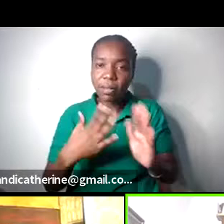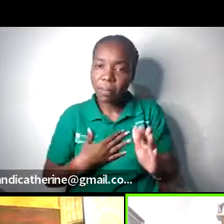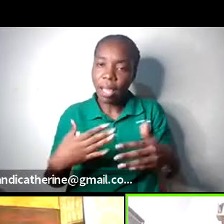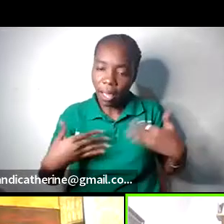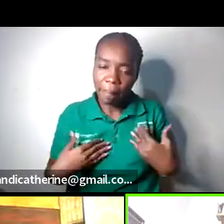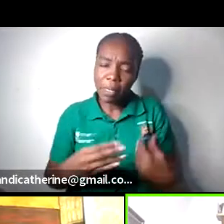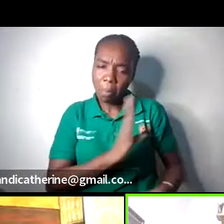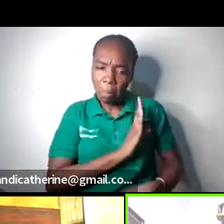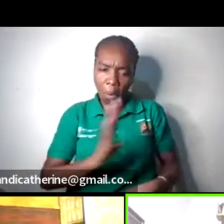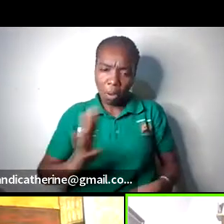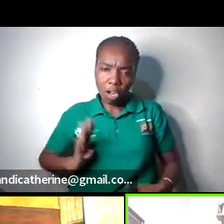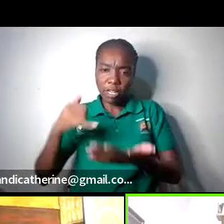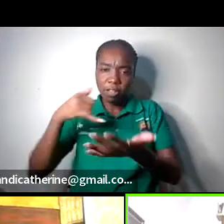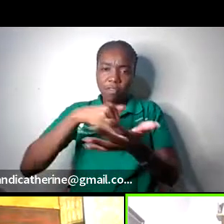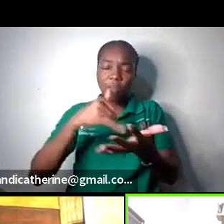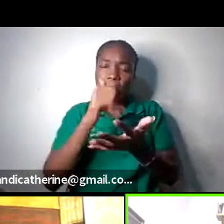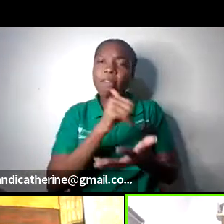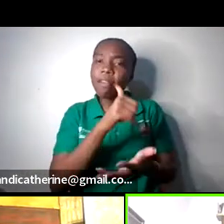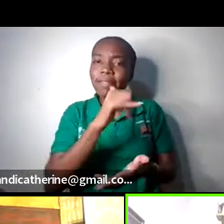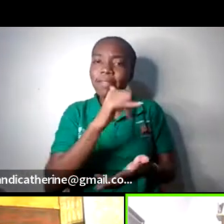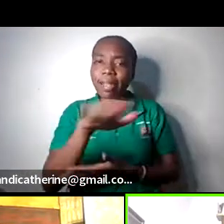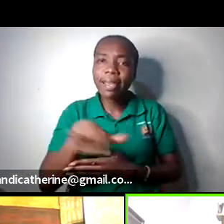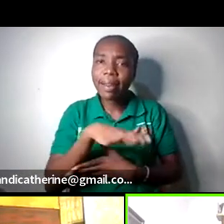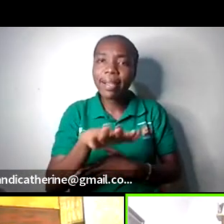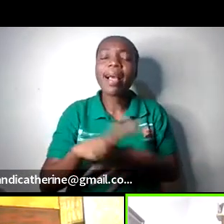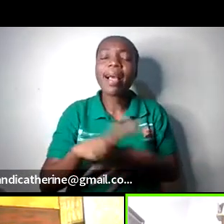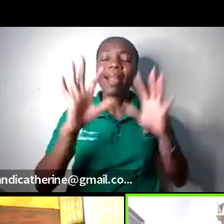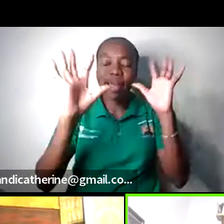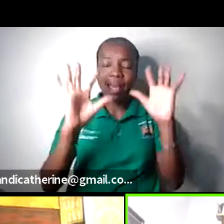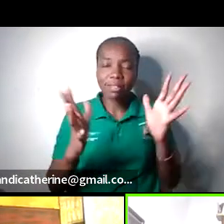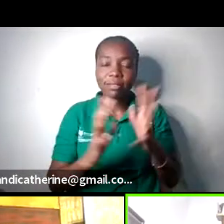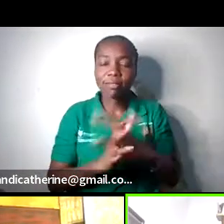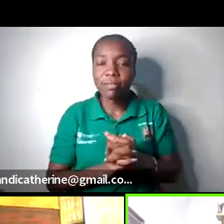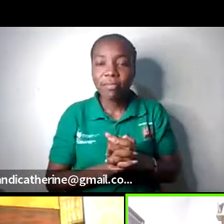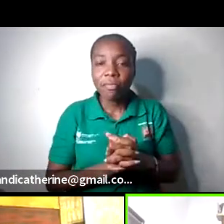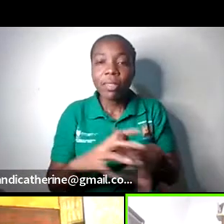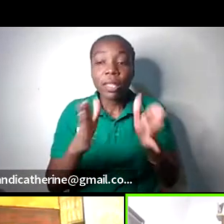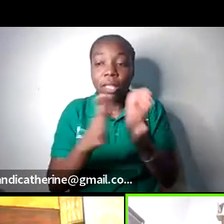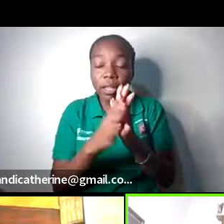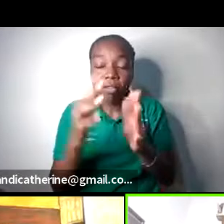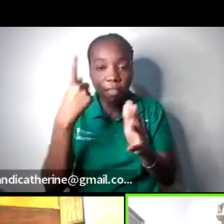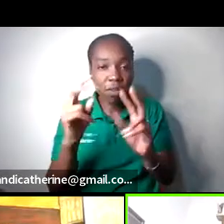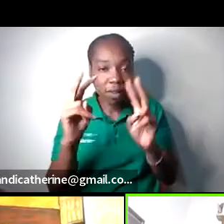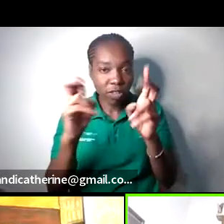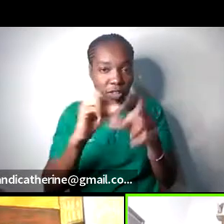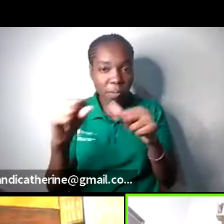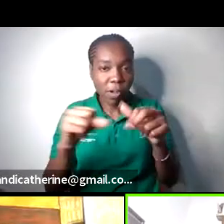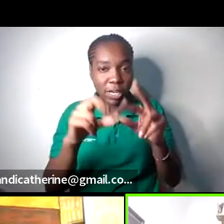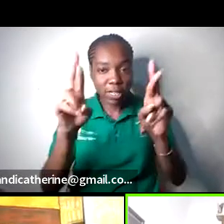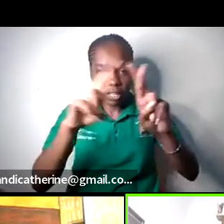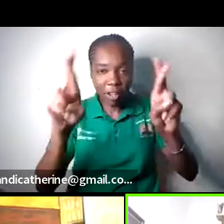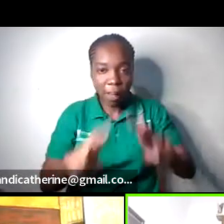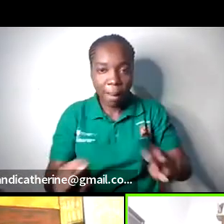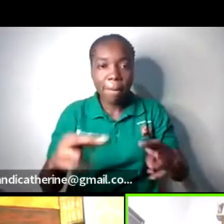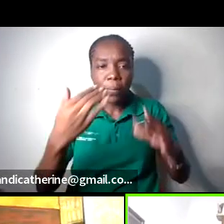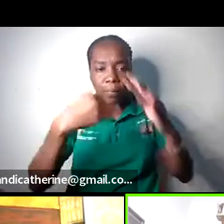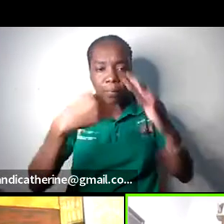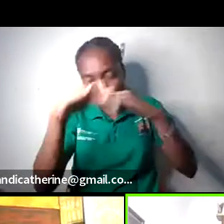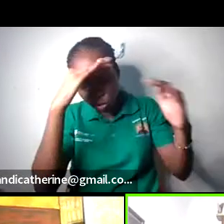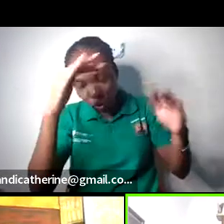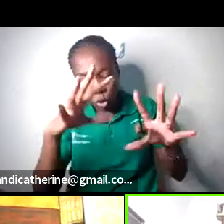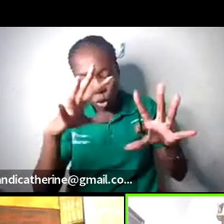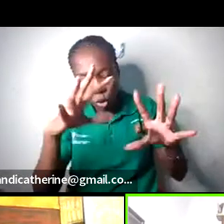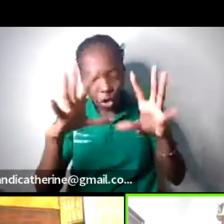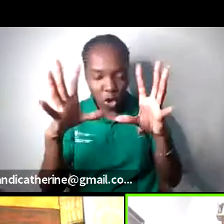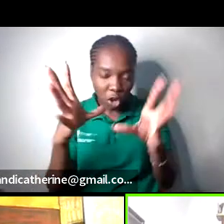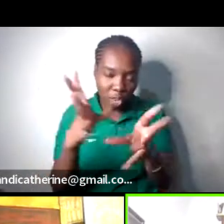Private Sector Alliance, and also in matters to do with the international professional organizations. I'm